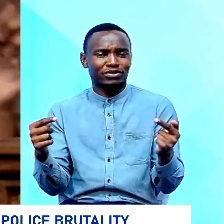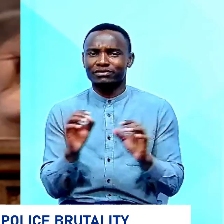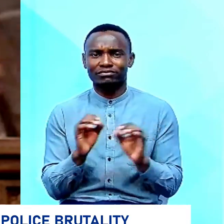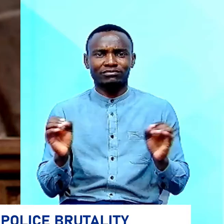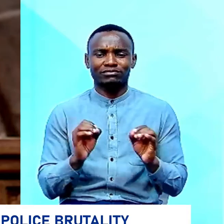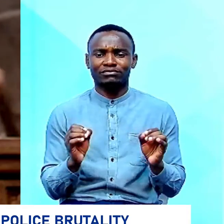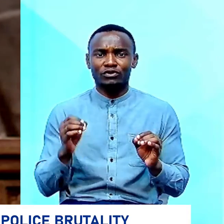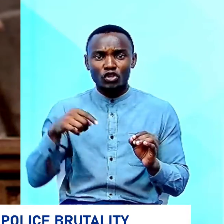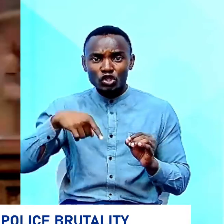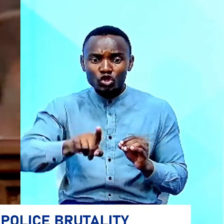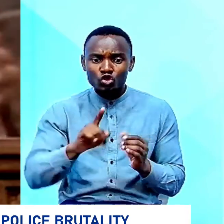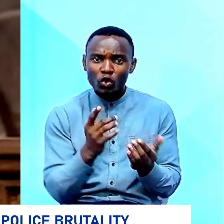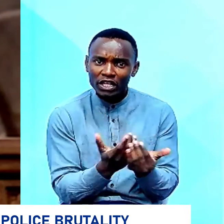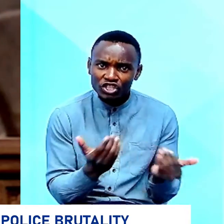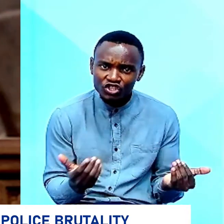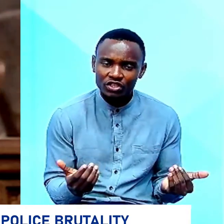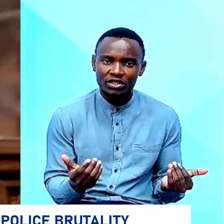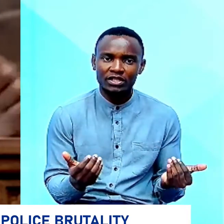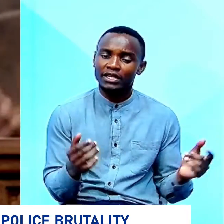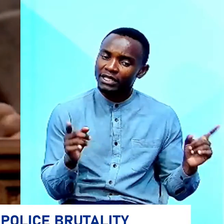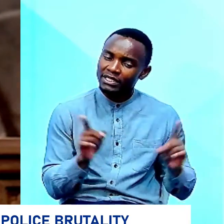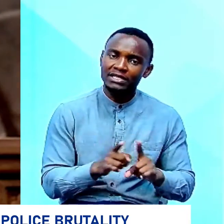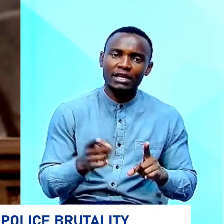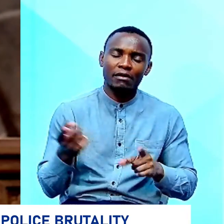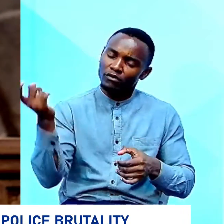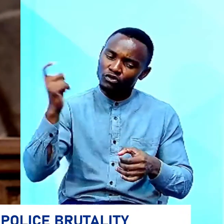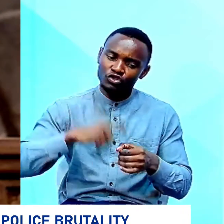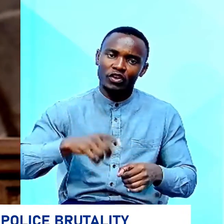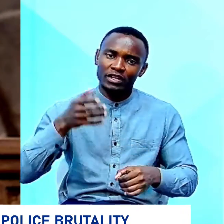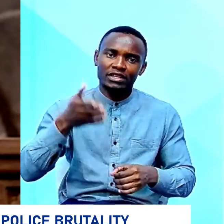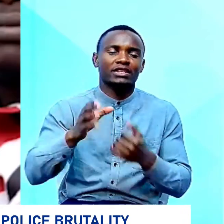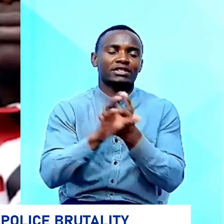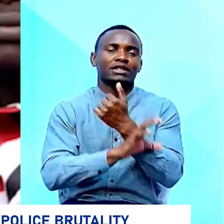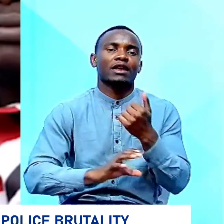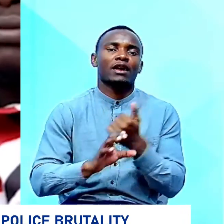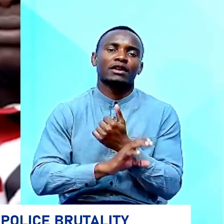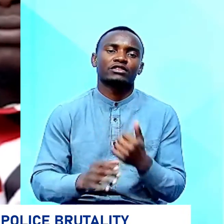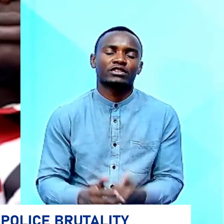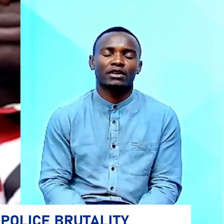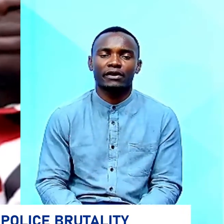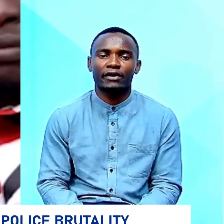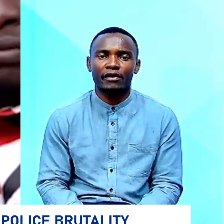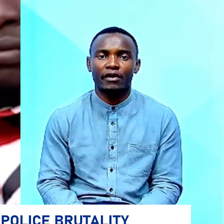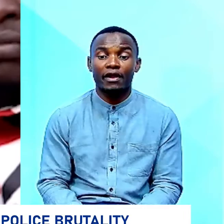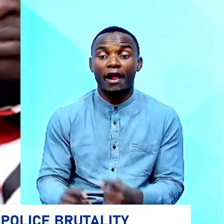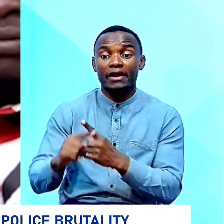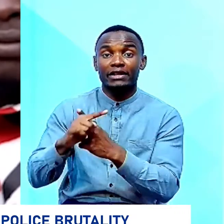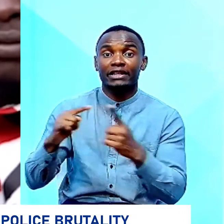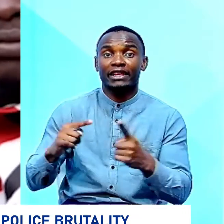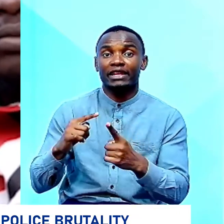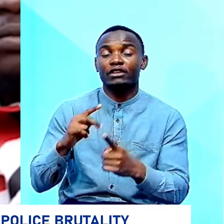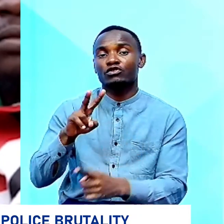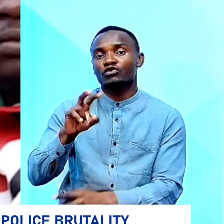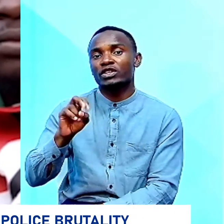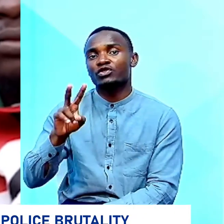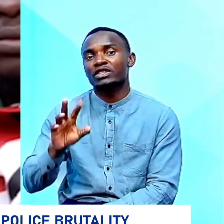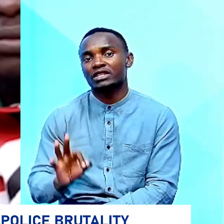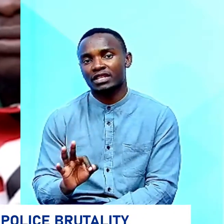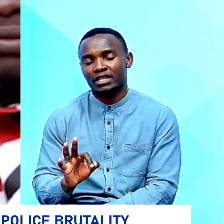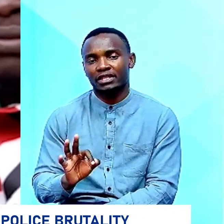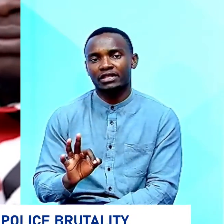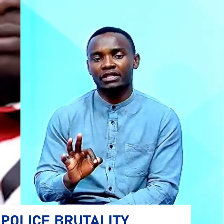own children are not exempt from the crisis in this country. The killings of 2023